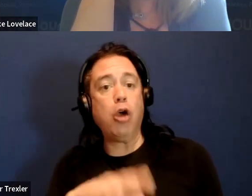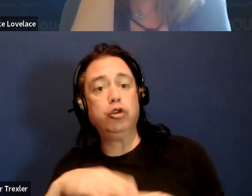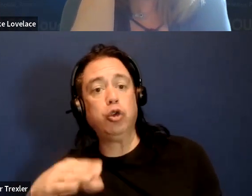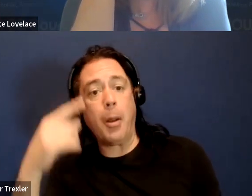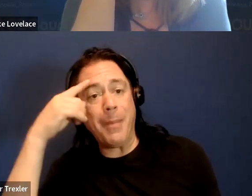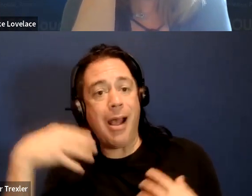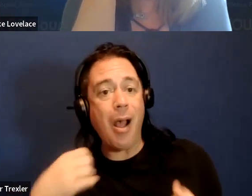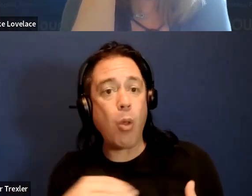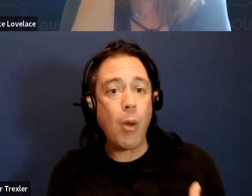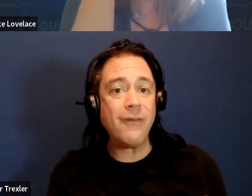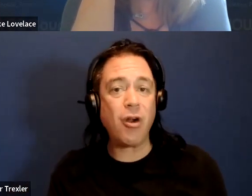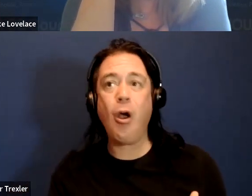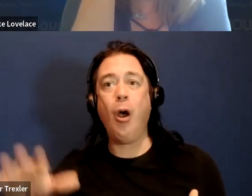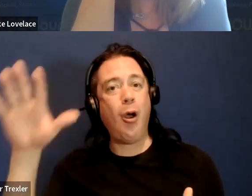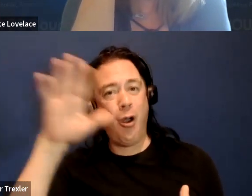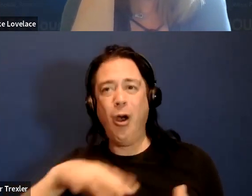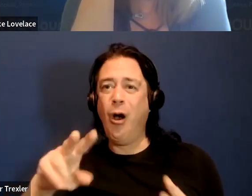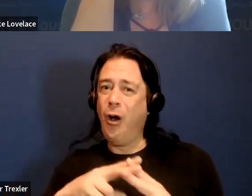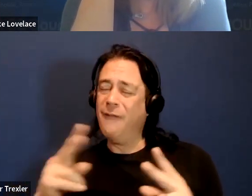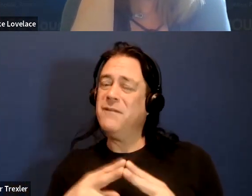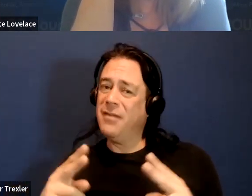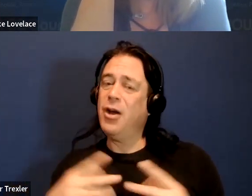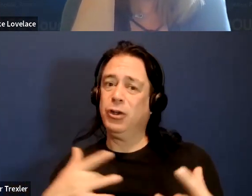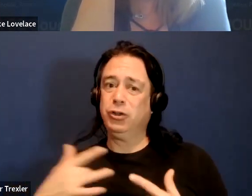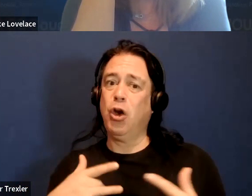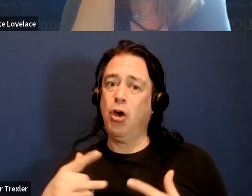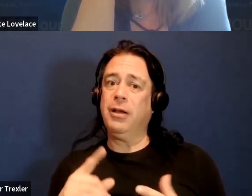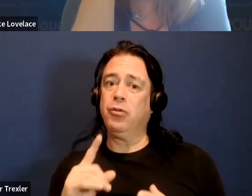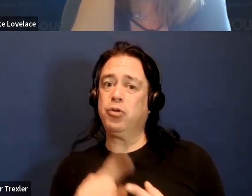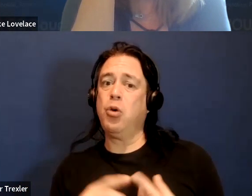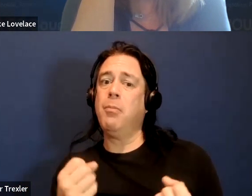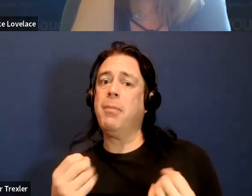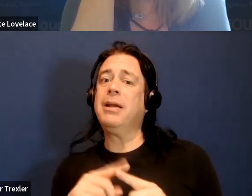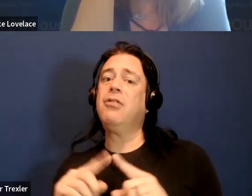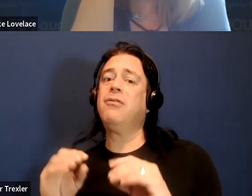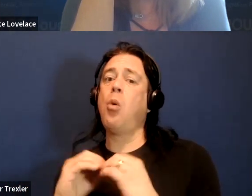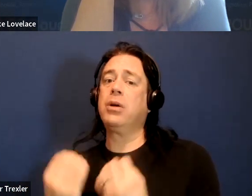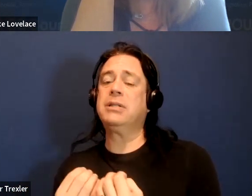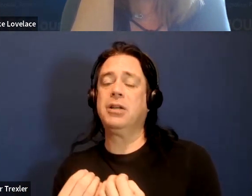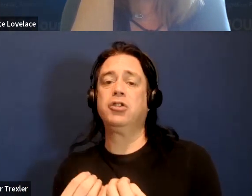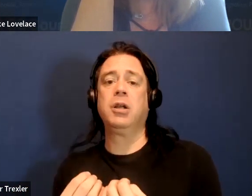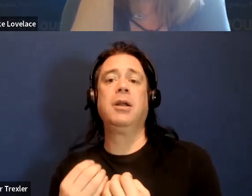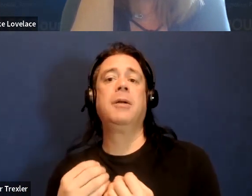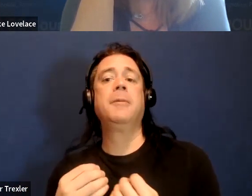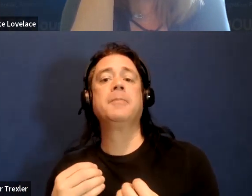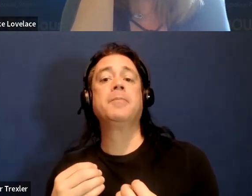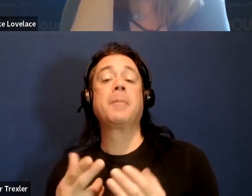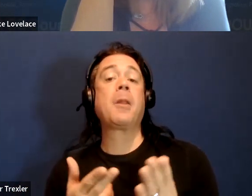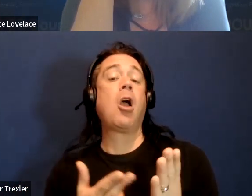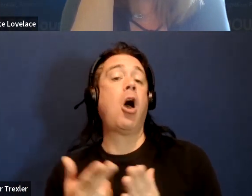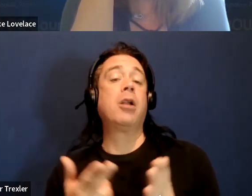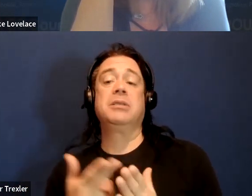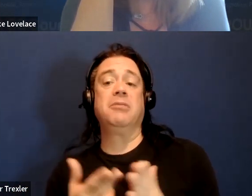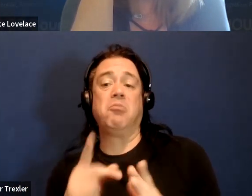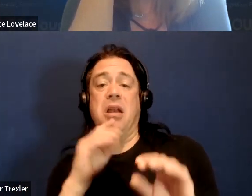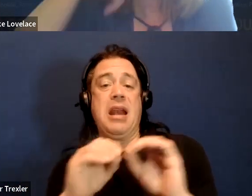Health Waiver, all very concerning to a lot of different organizations. And honestly,